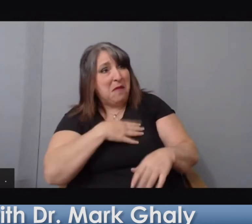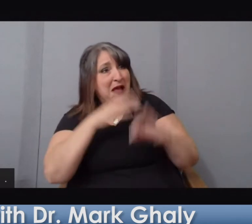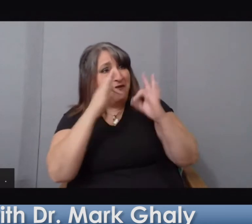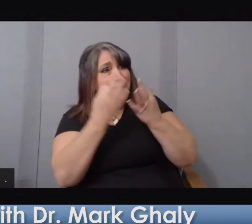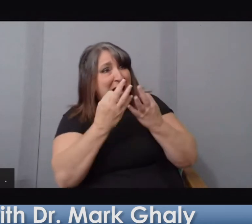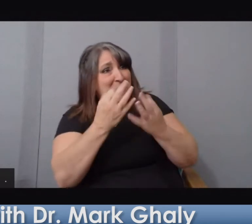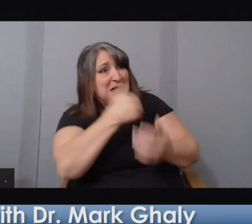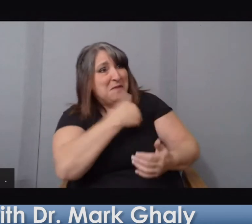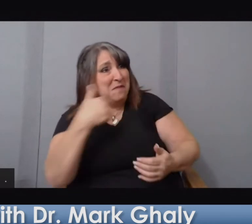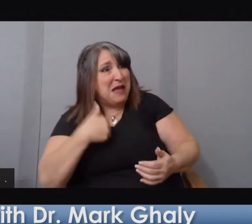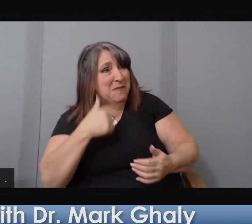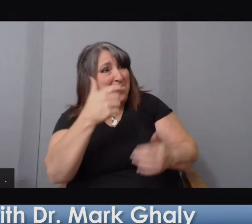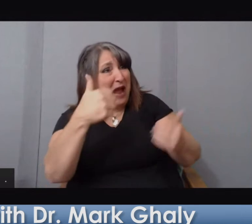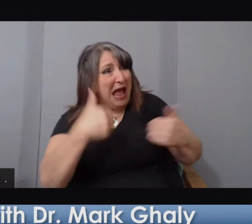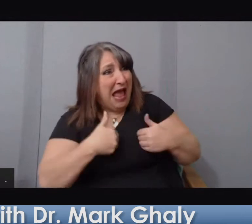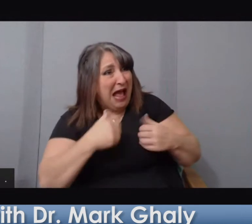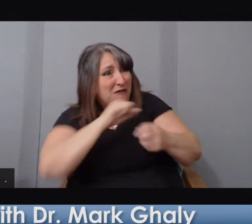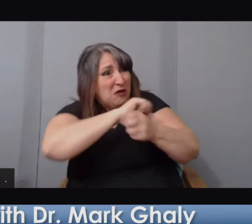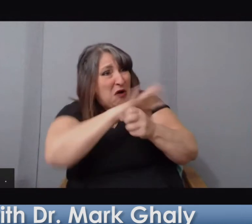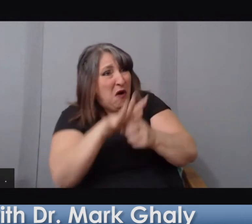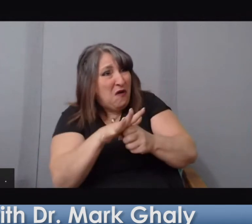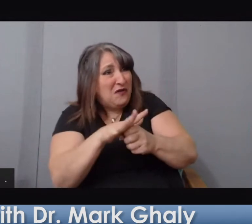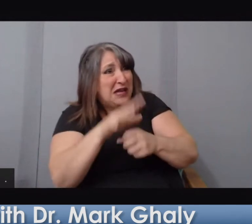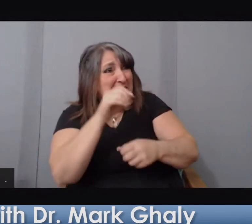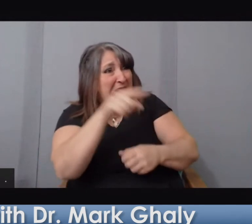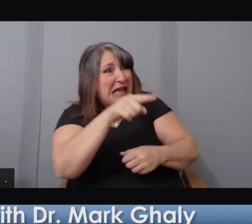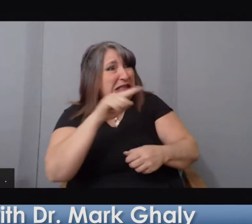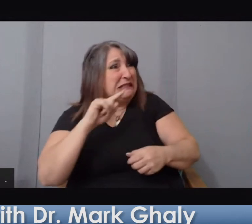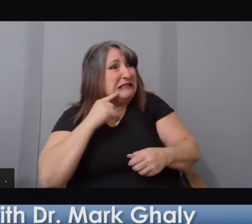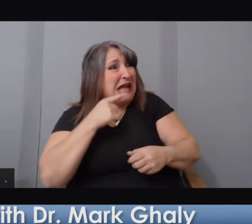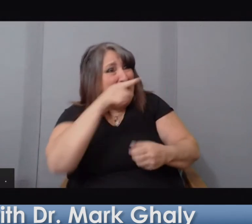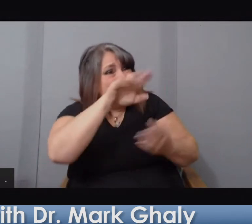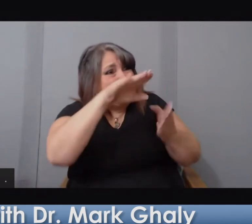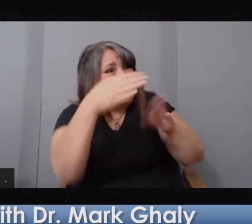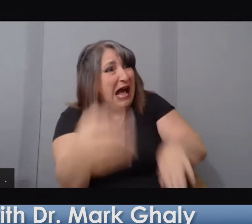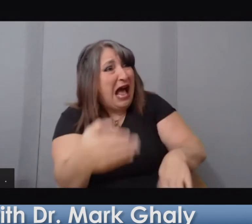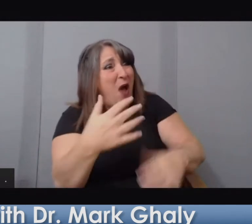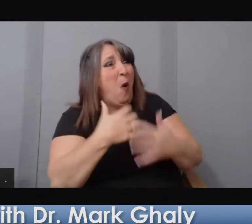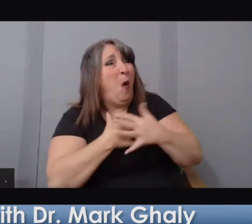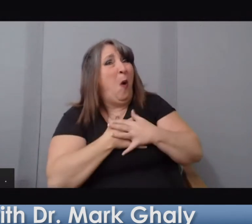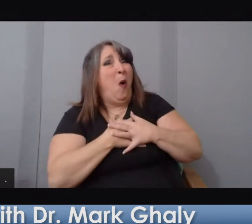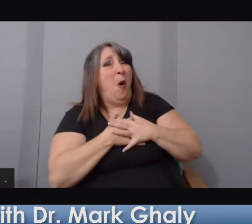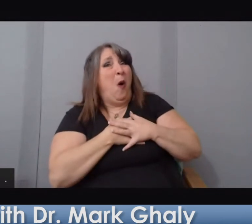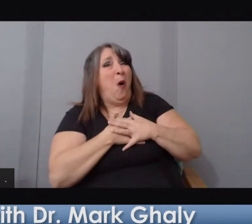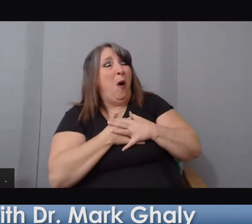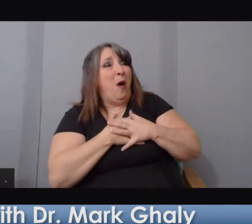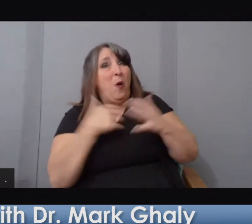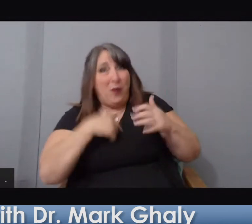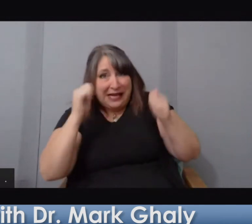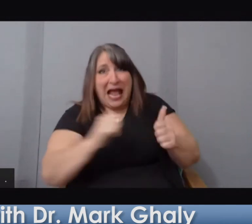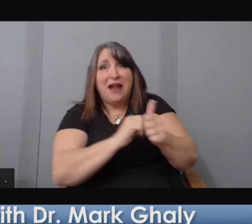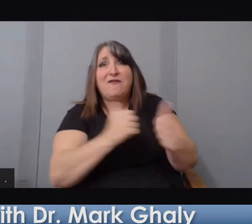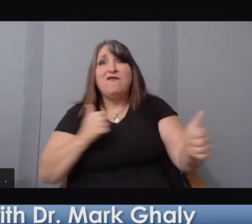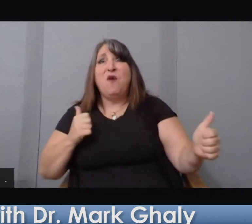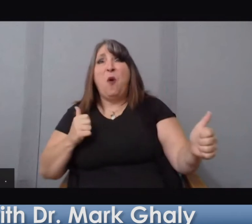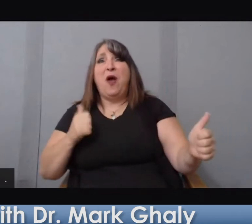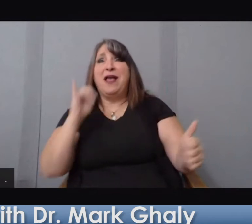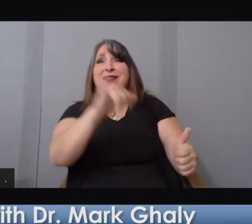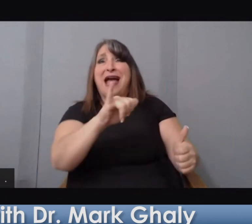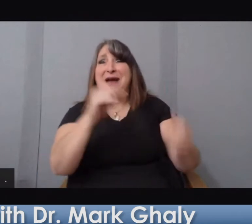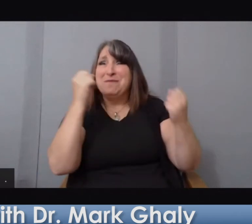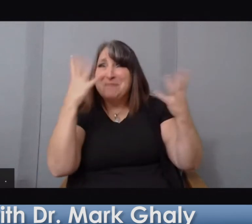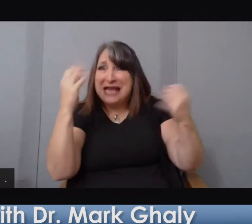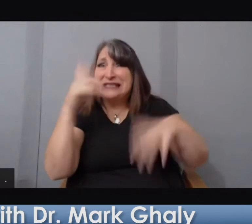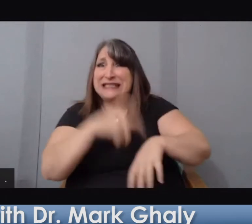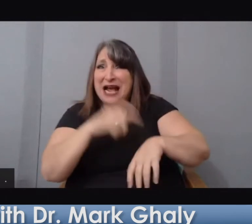serious consequences, and even when loved ones die, that those are avoidable situations in many, many cases.